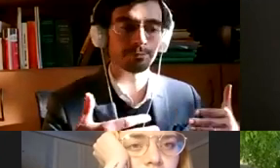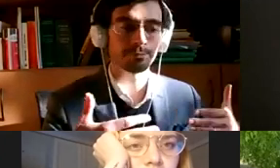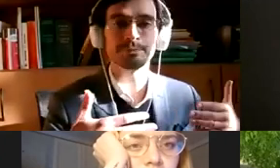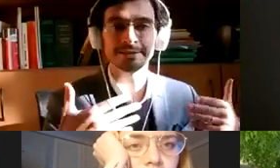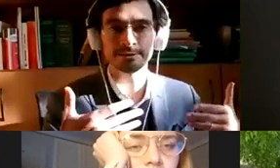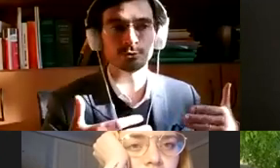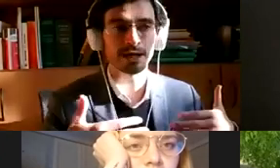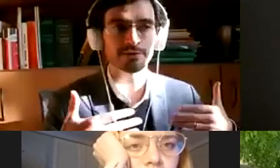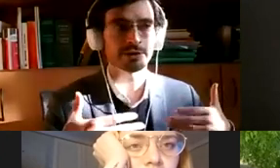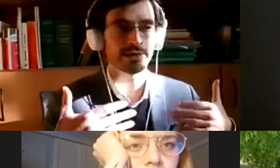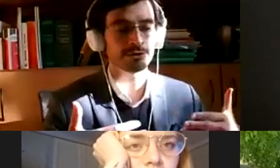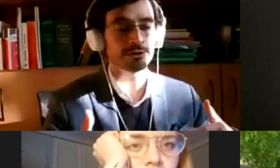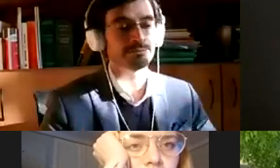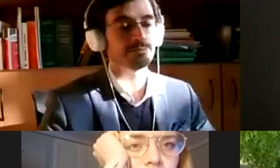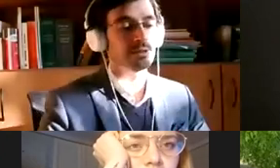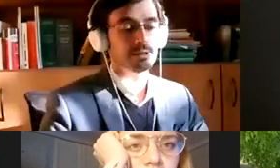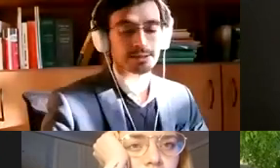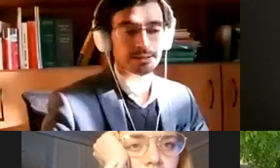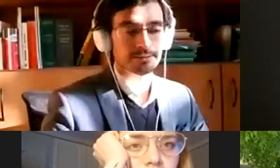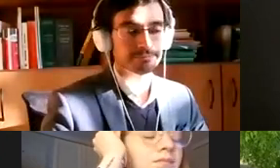more possibility to have your case heard.